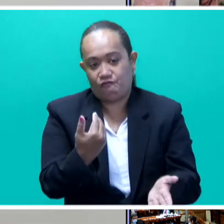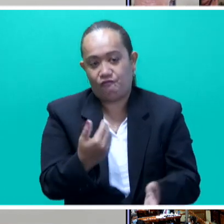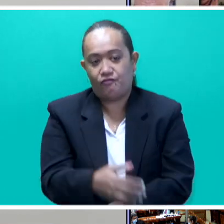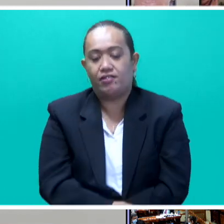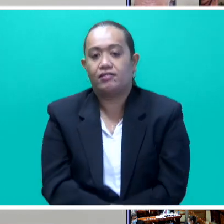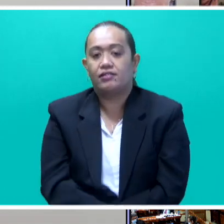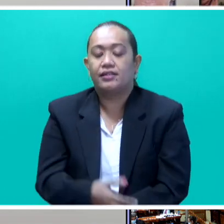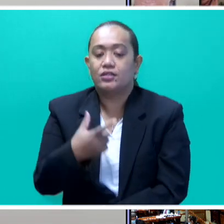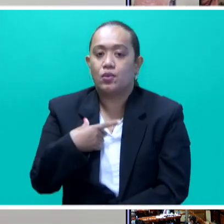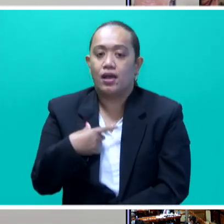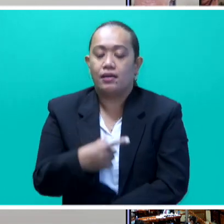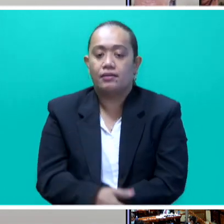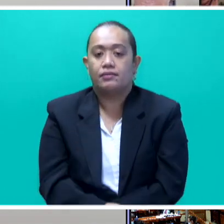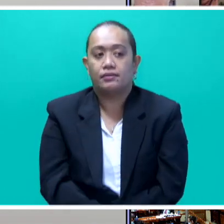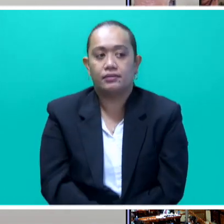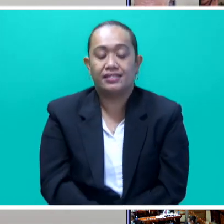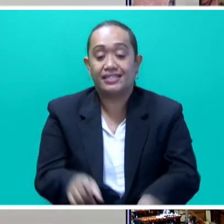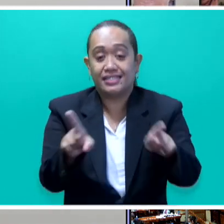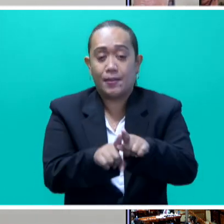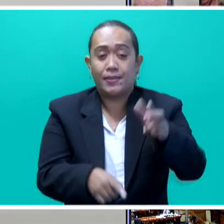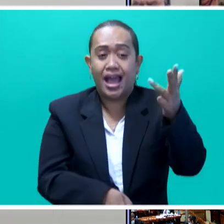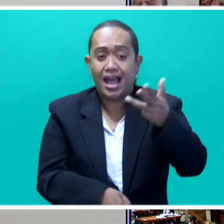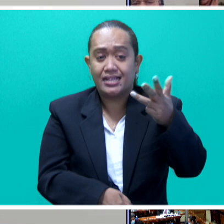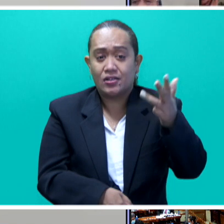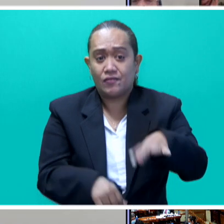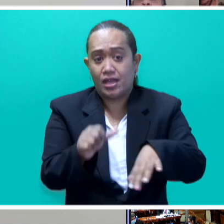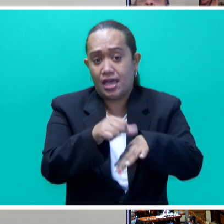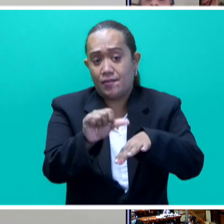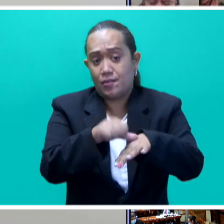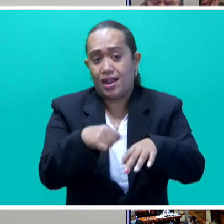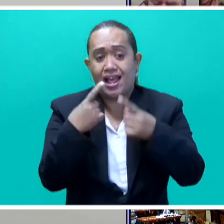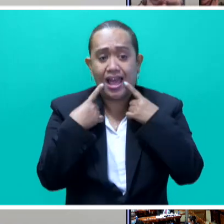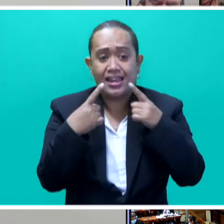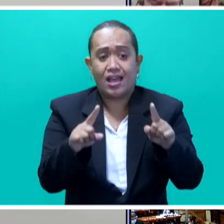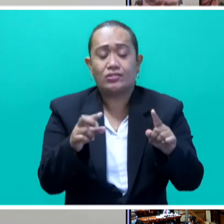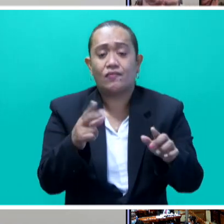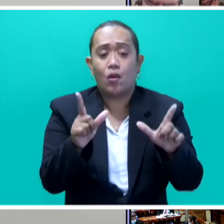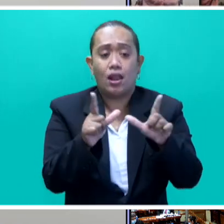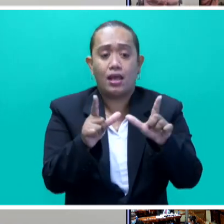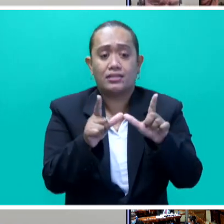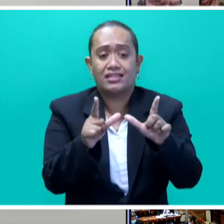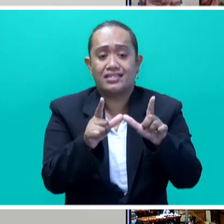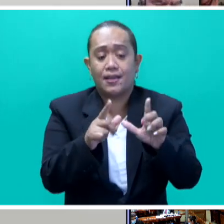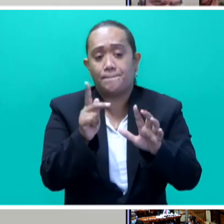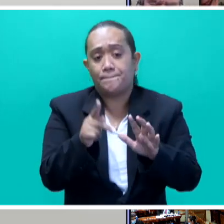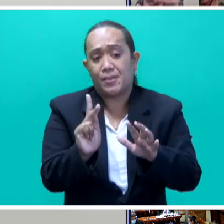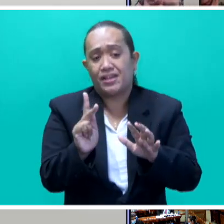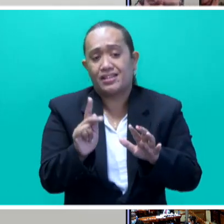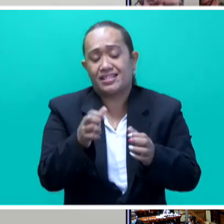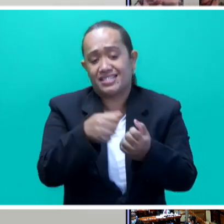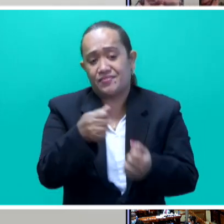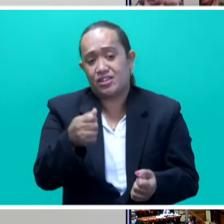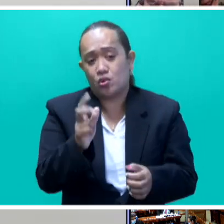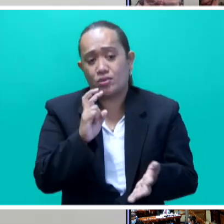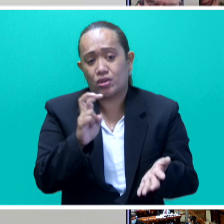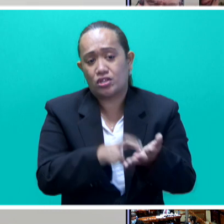the 19th of April announced relief for license, permit, and certificate and registration